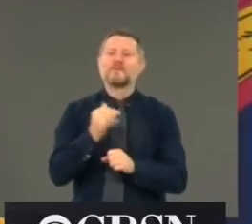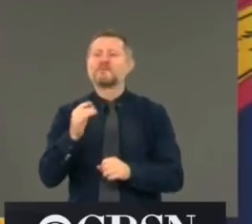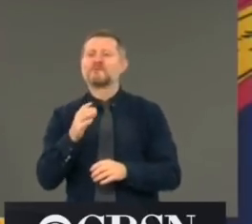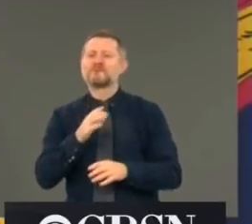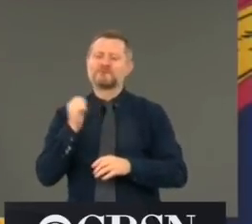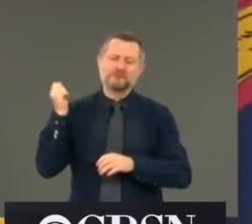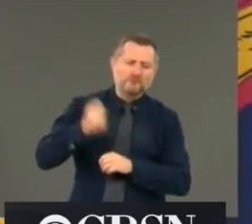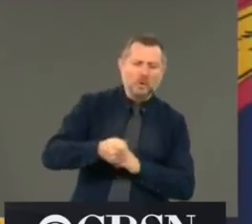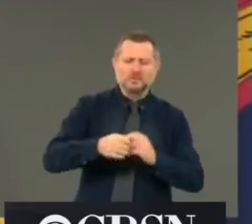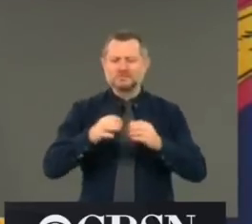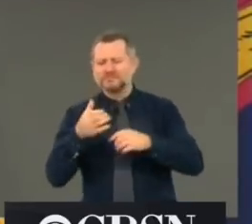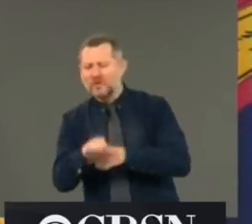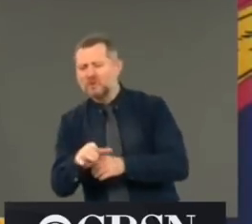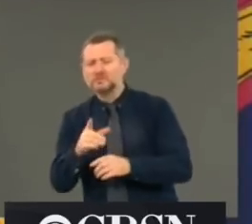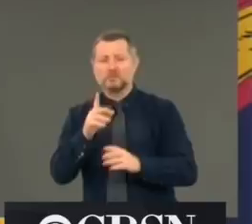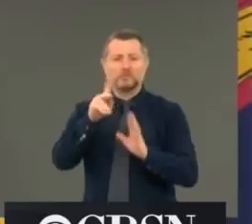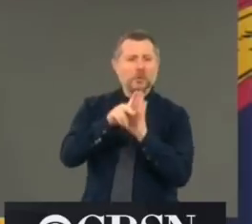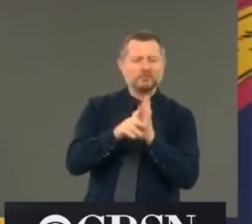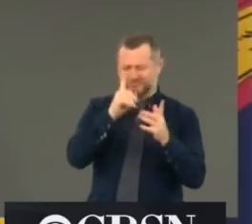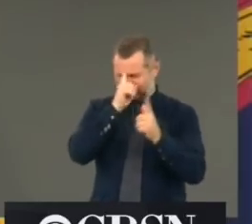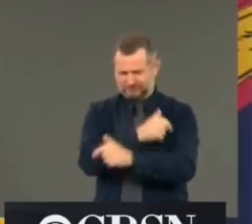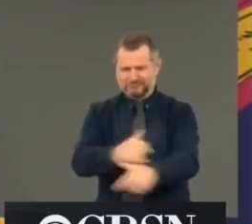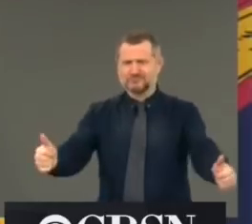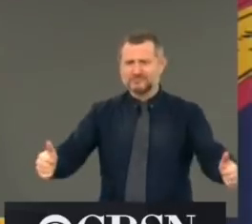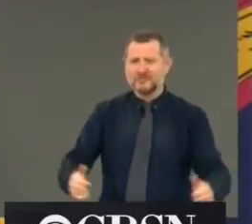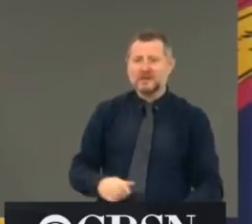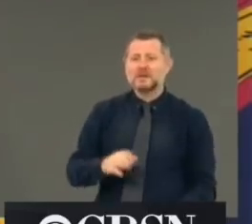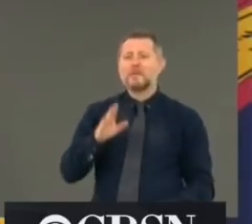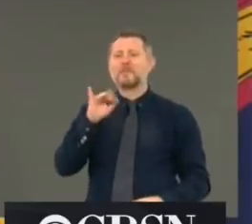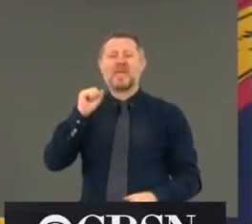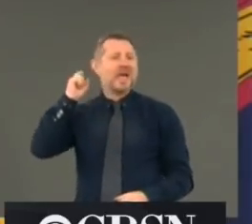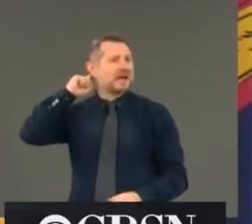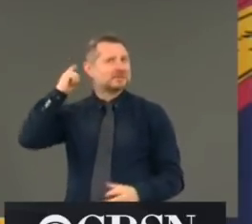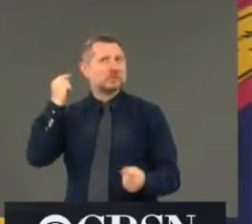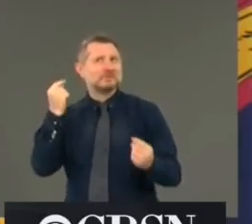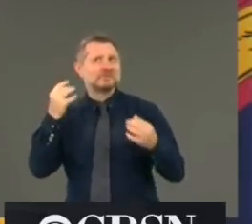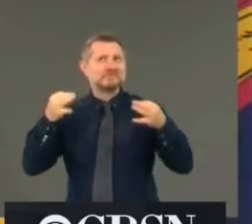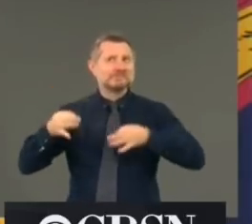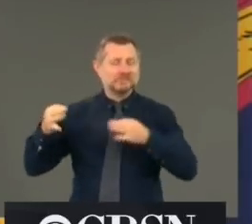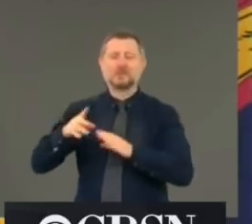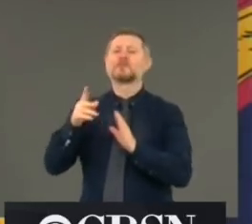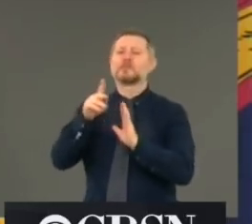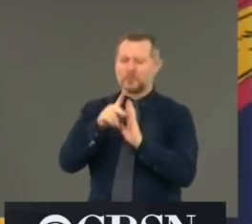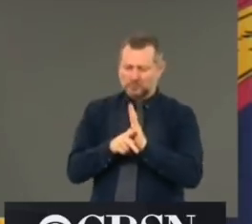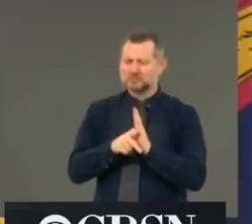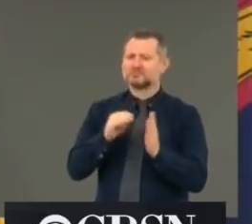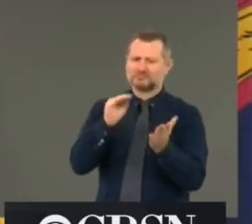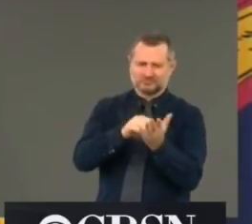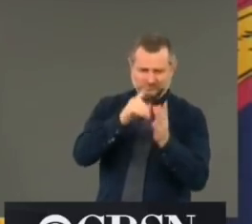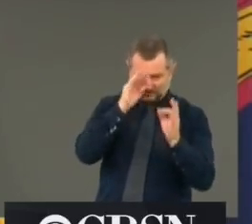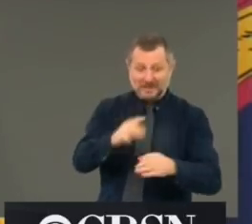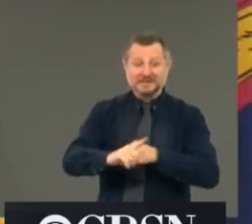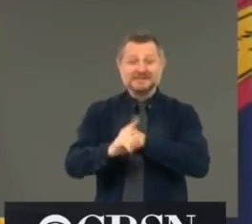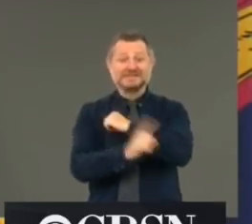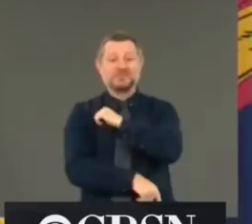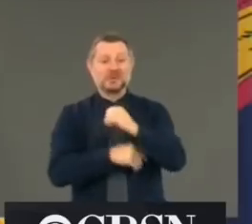Let them determine a bias policy. Let them determine a disciplinary